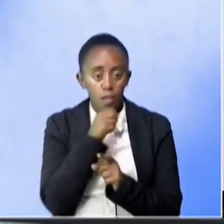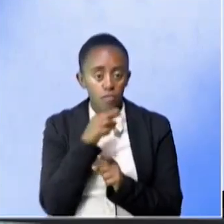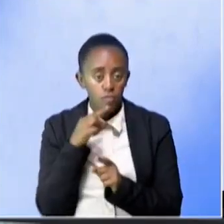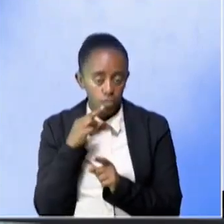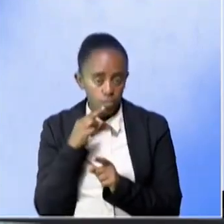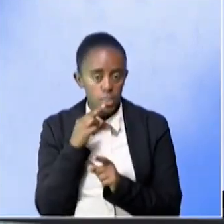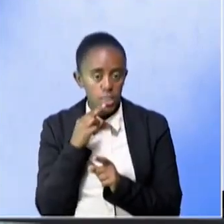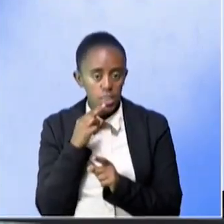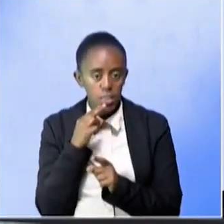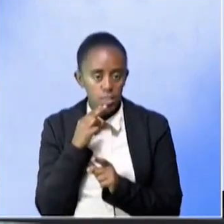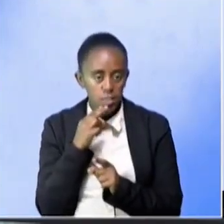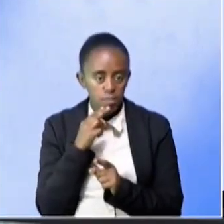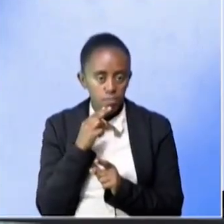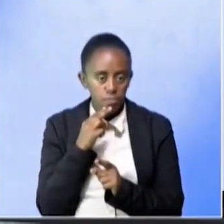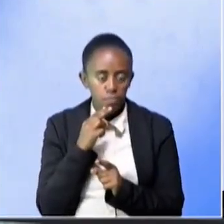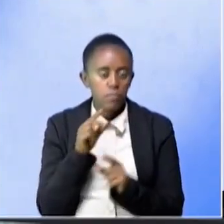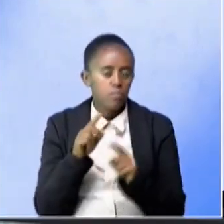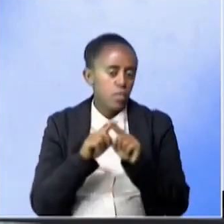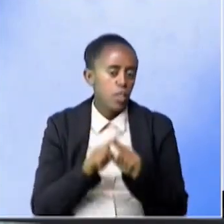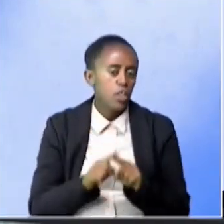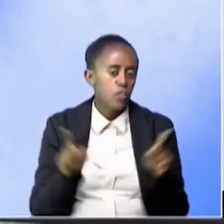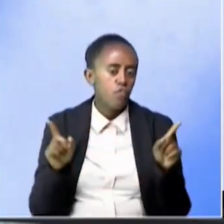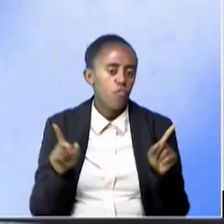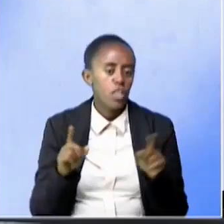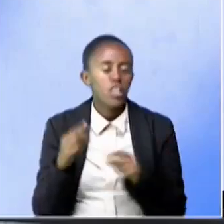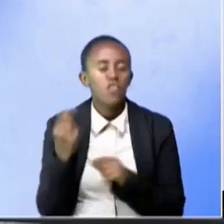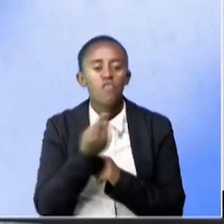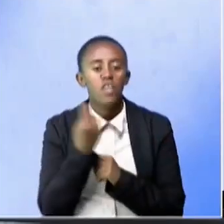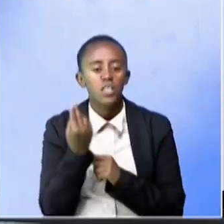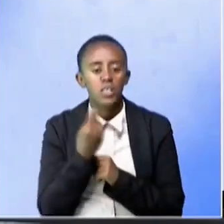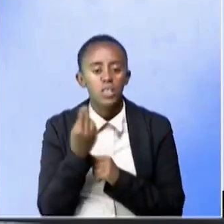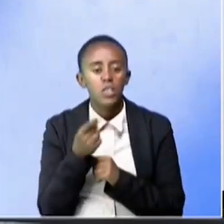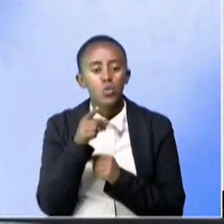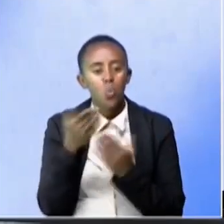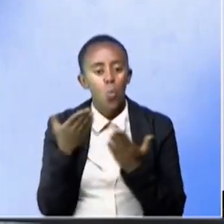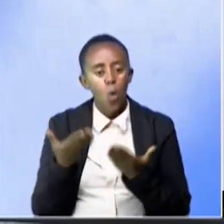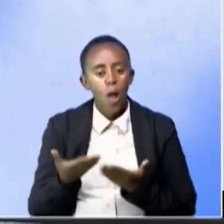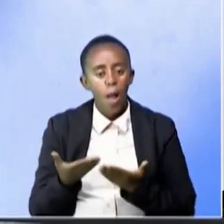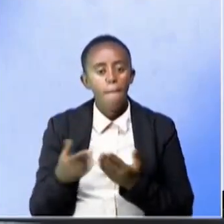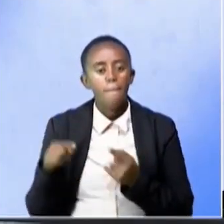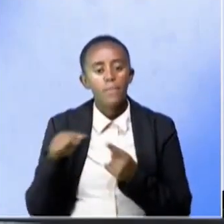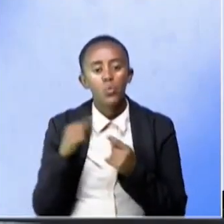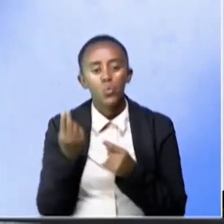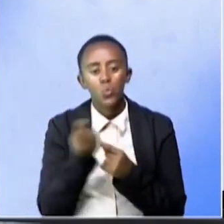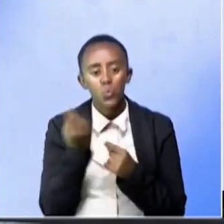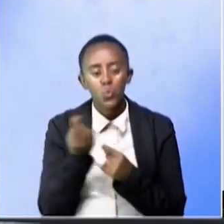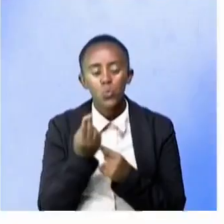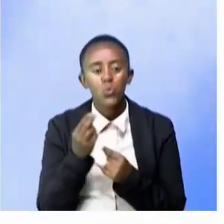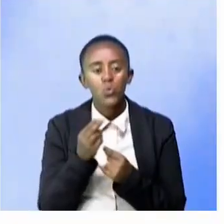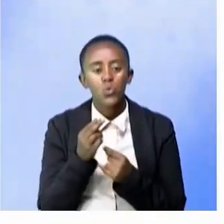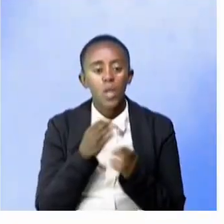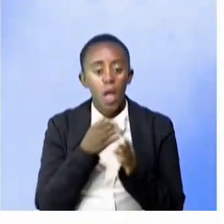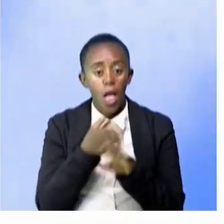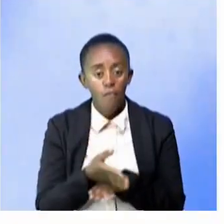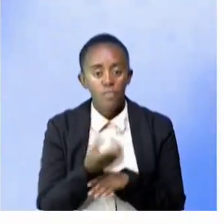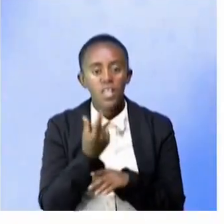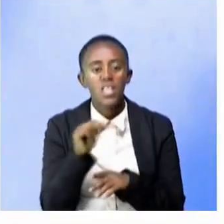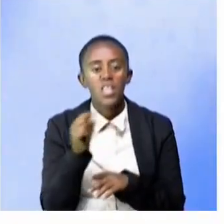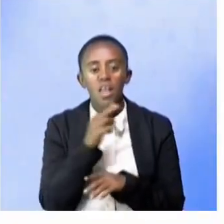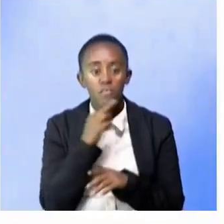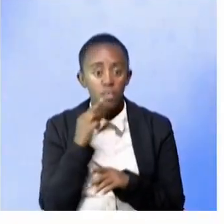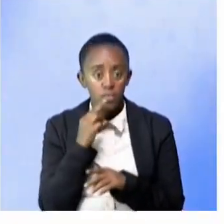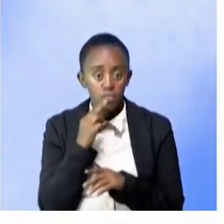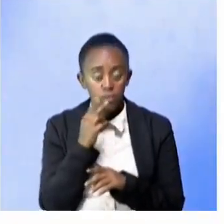adverbs, they are different in their functions, okay? You are welcome to use adverbs after the verb. You